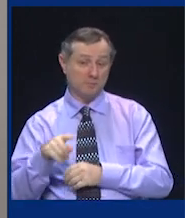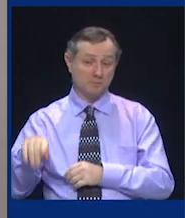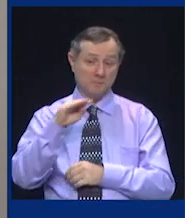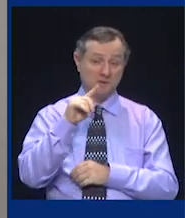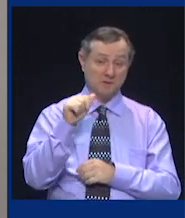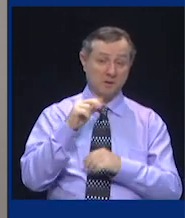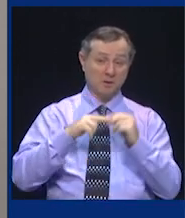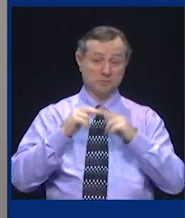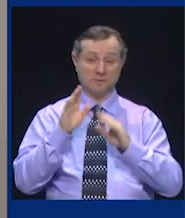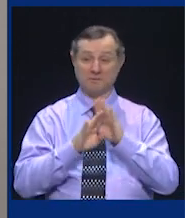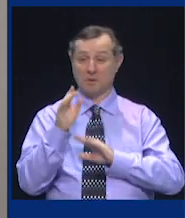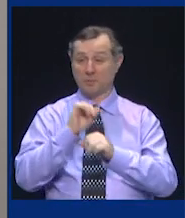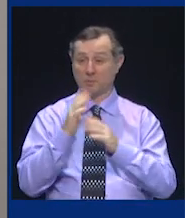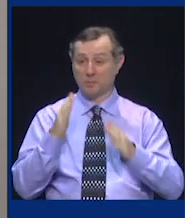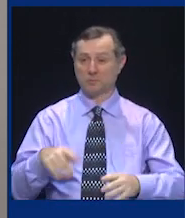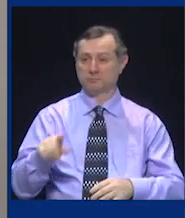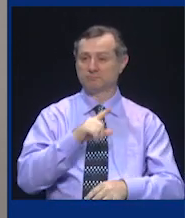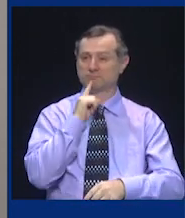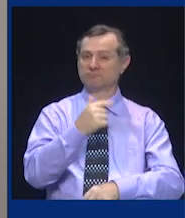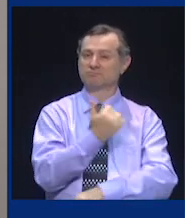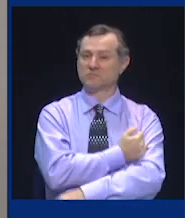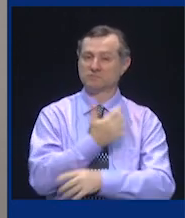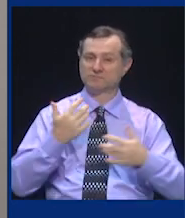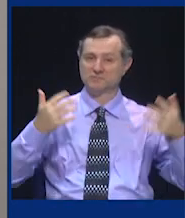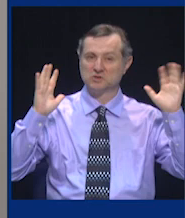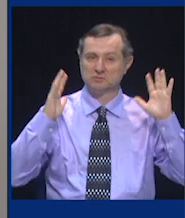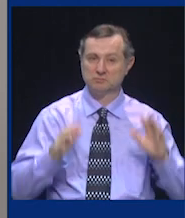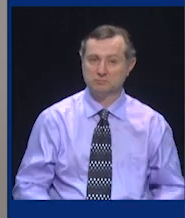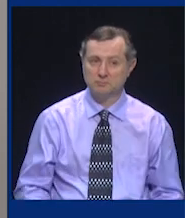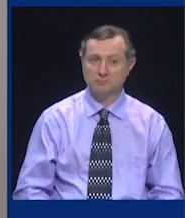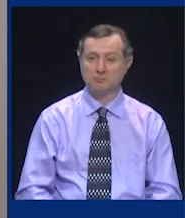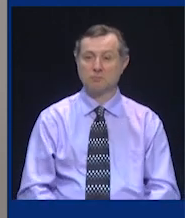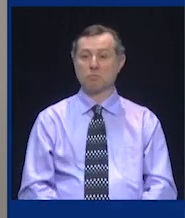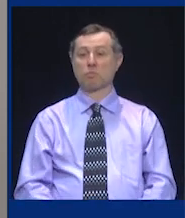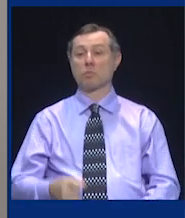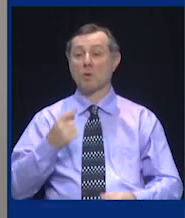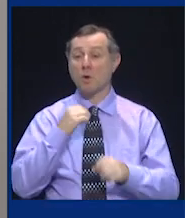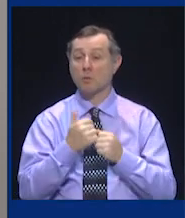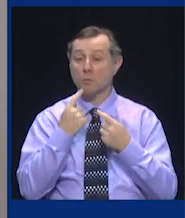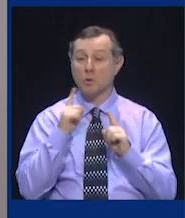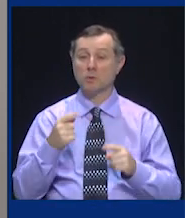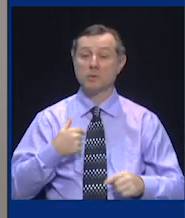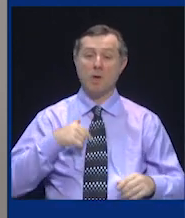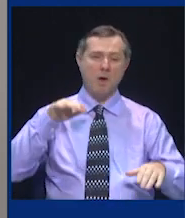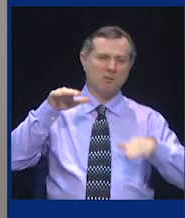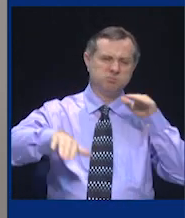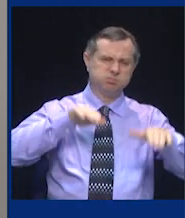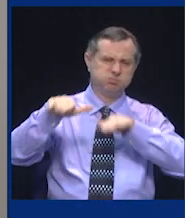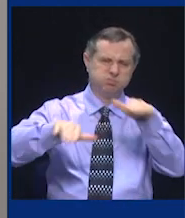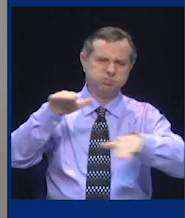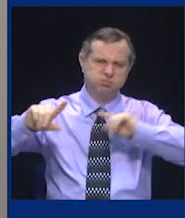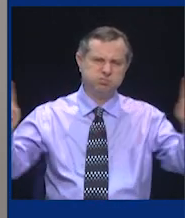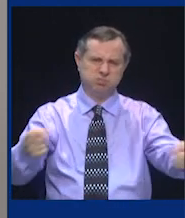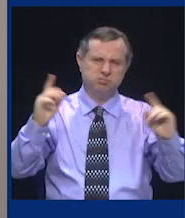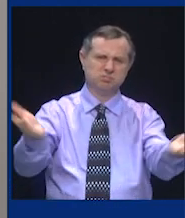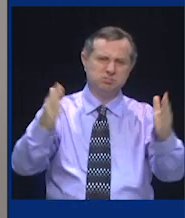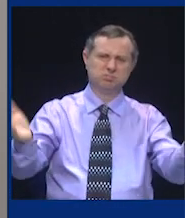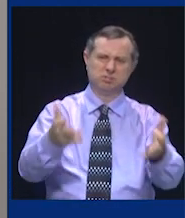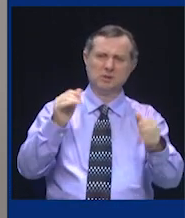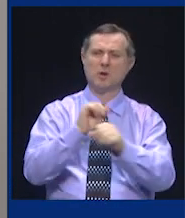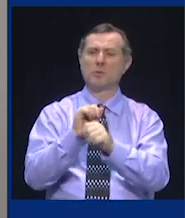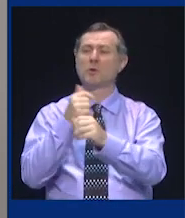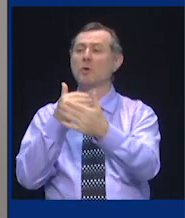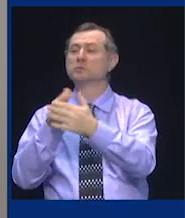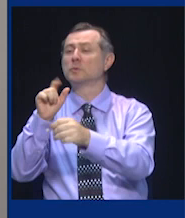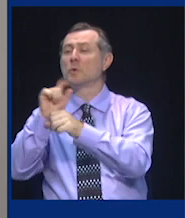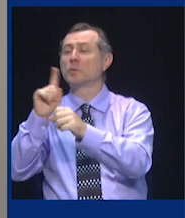Development employees have received their shots. We did this by aggressive outreach and by working closely with our labor partners.